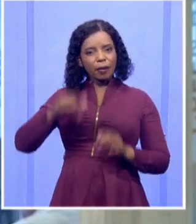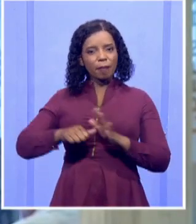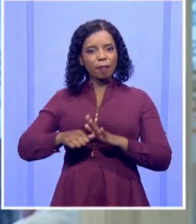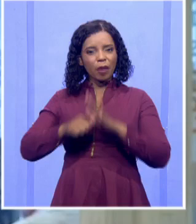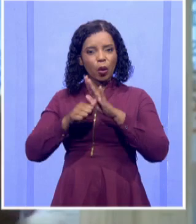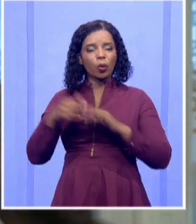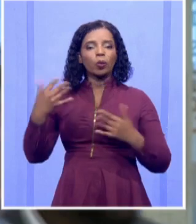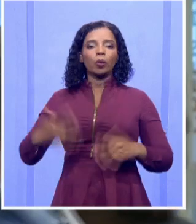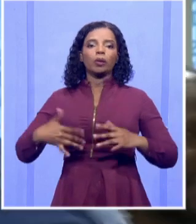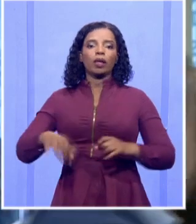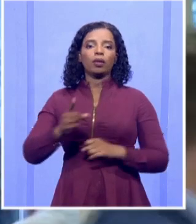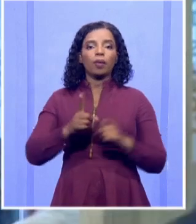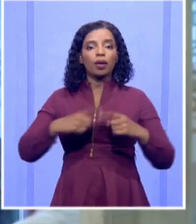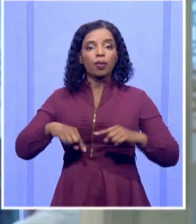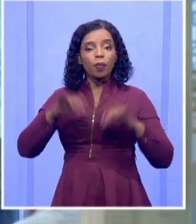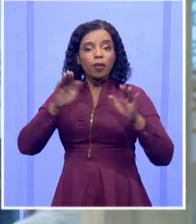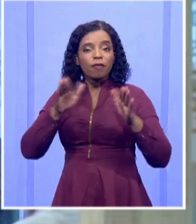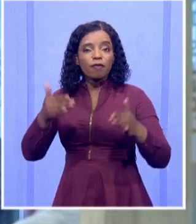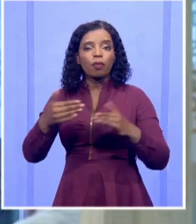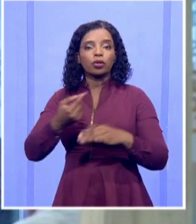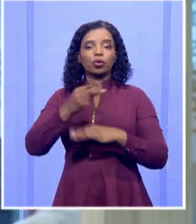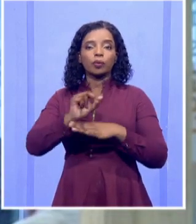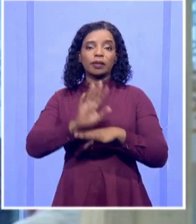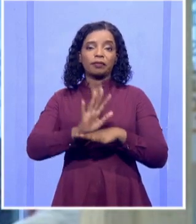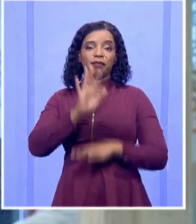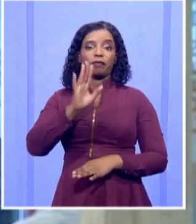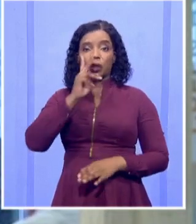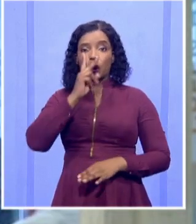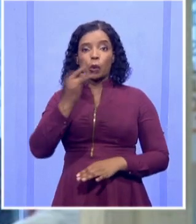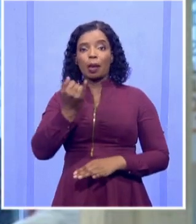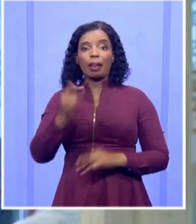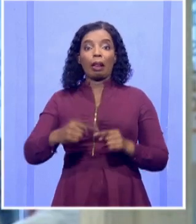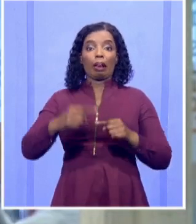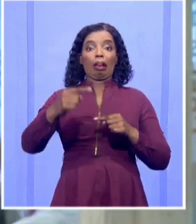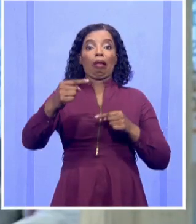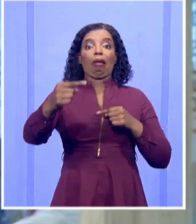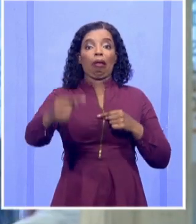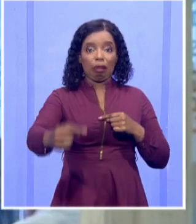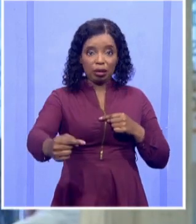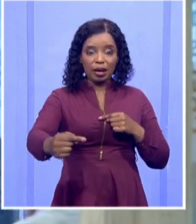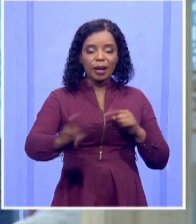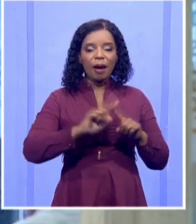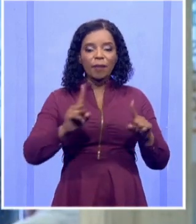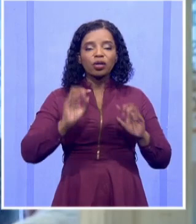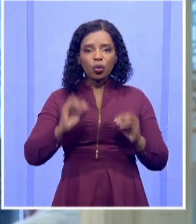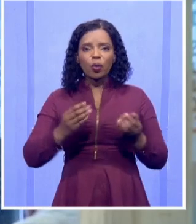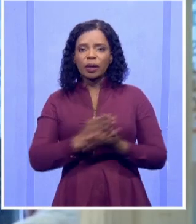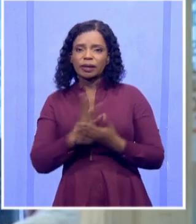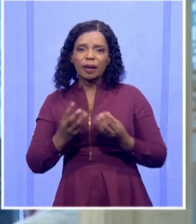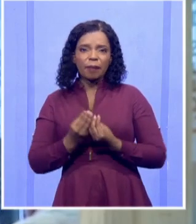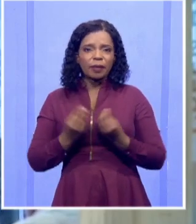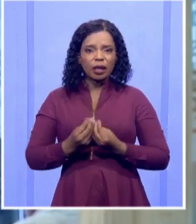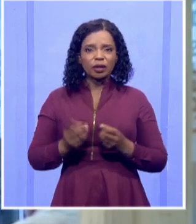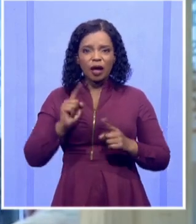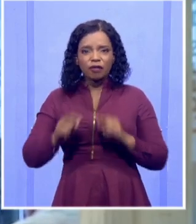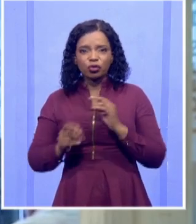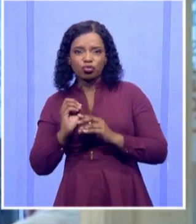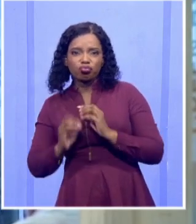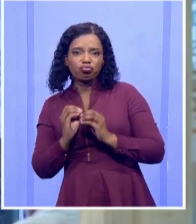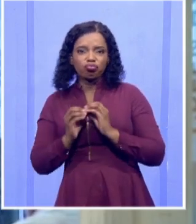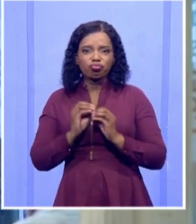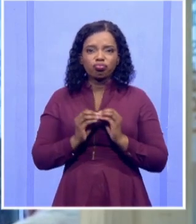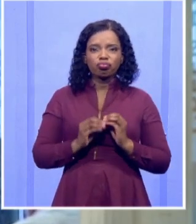It seems a bit of a long way away, but there's sort of immense strides that we need to make in the next 10 years. But the potential for